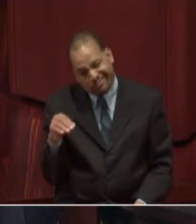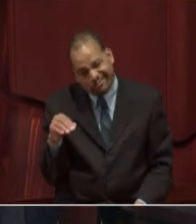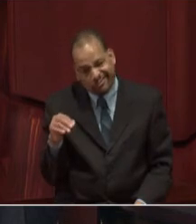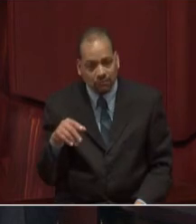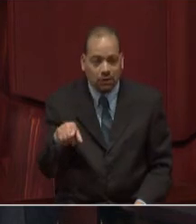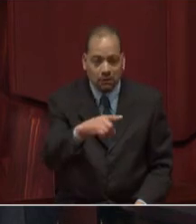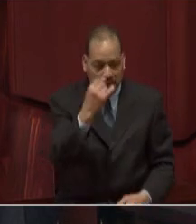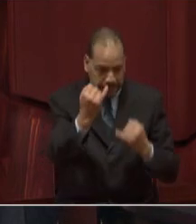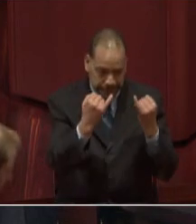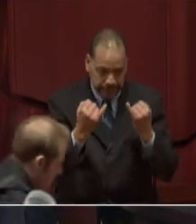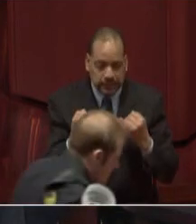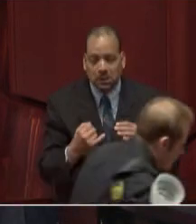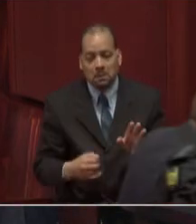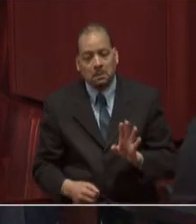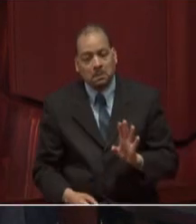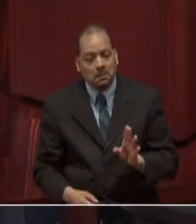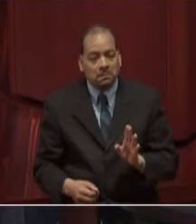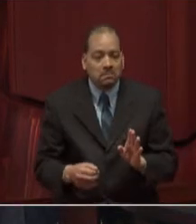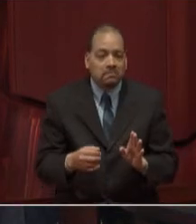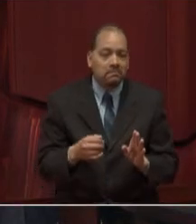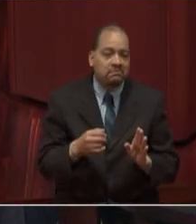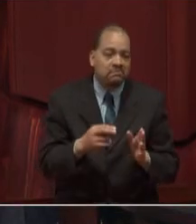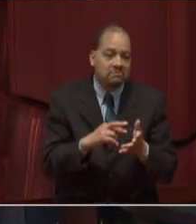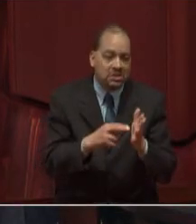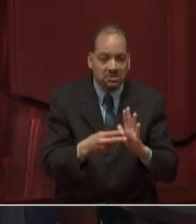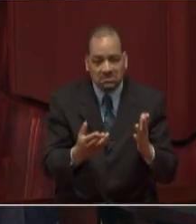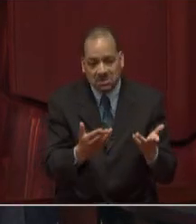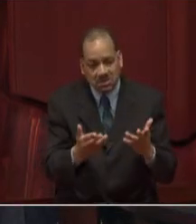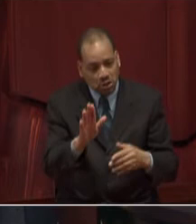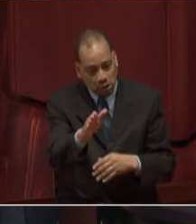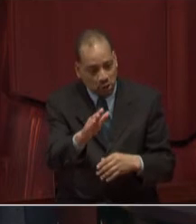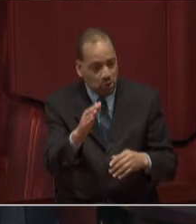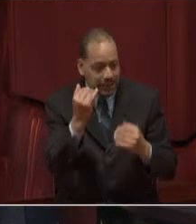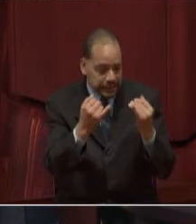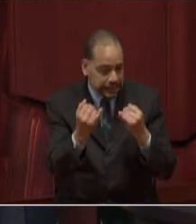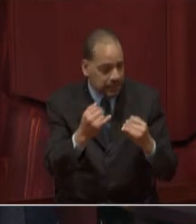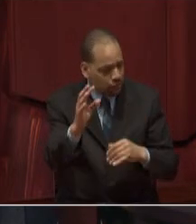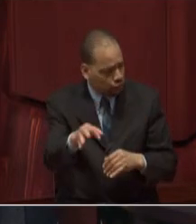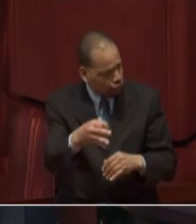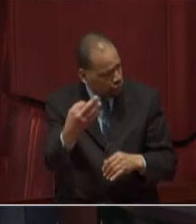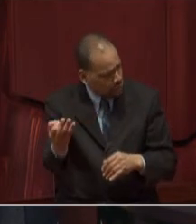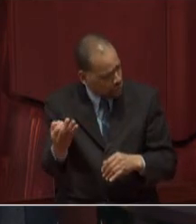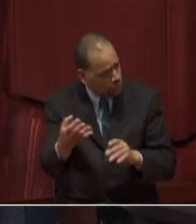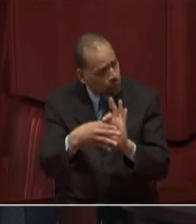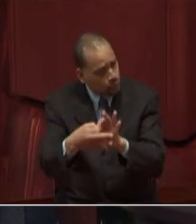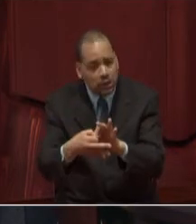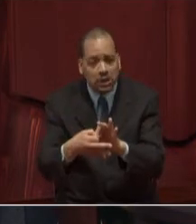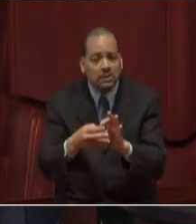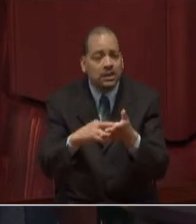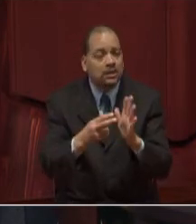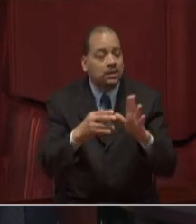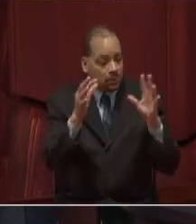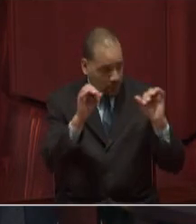ideas that might have been a little bit fringe-oriented. So it wasn't only the president who was